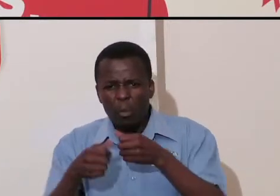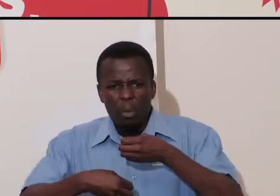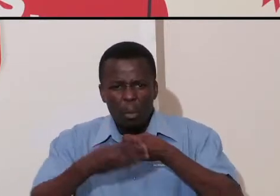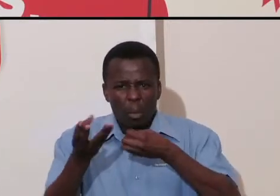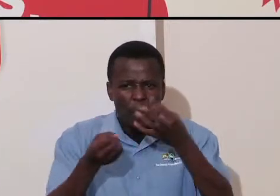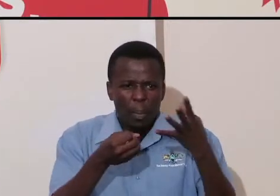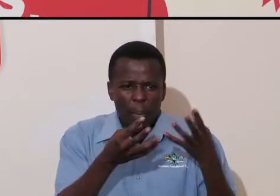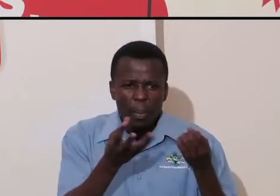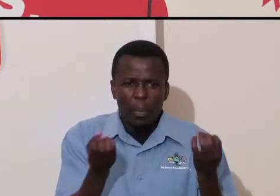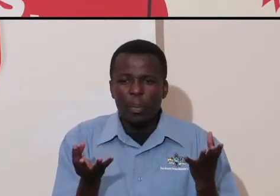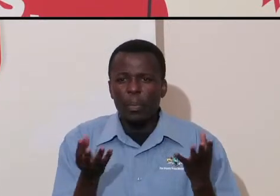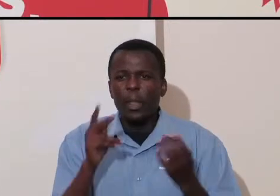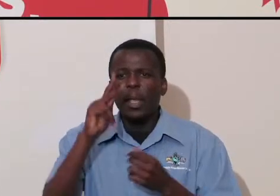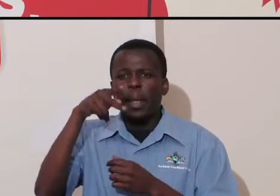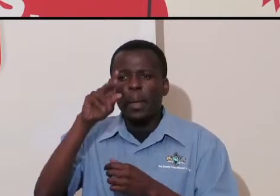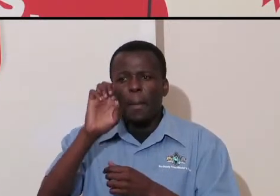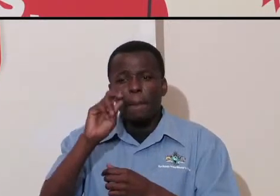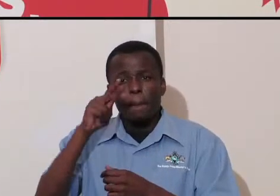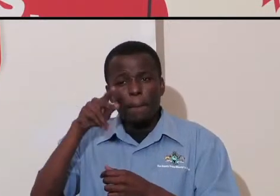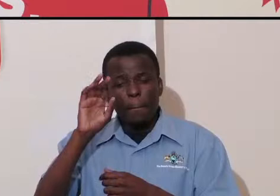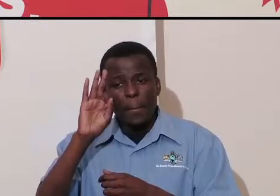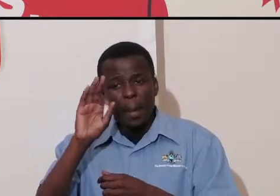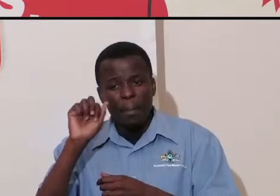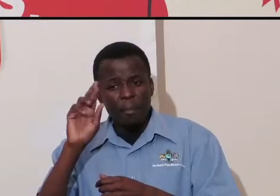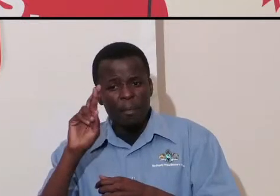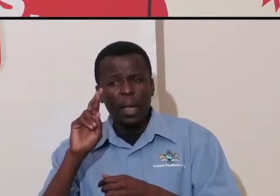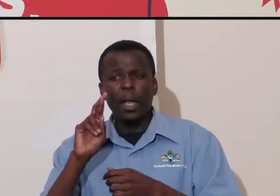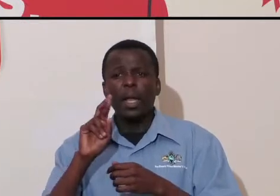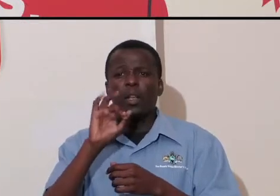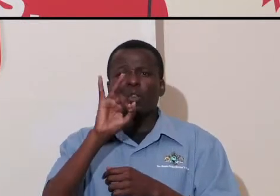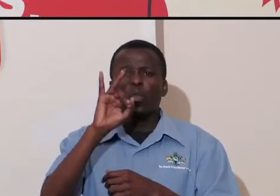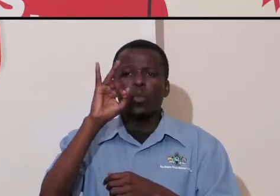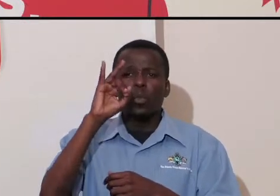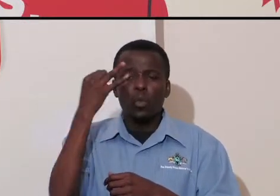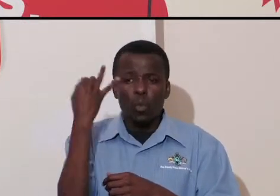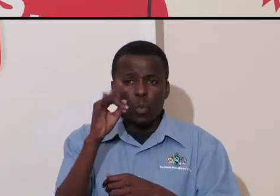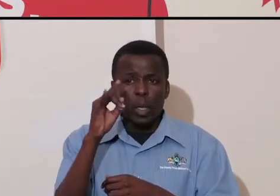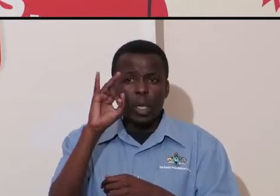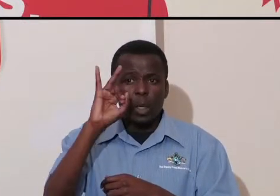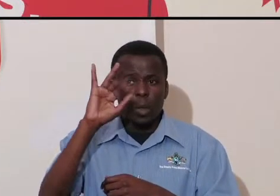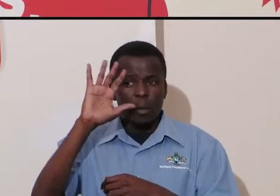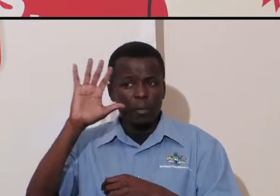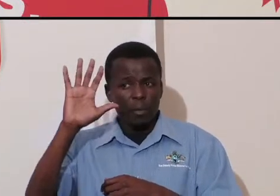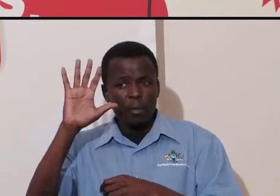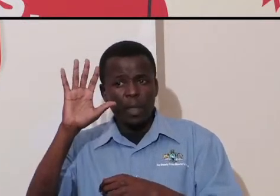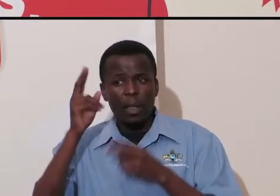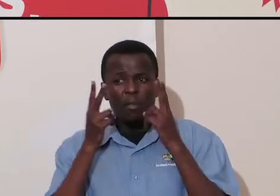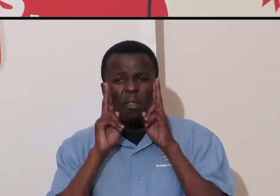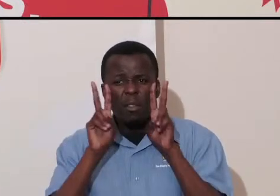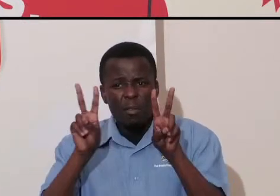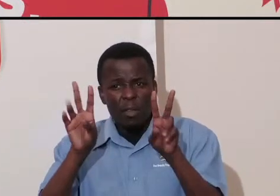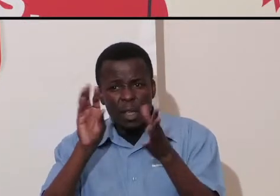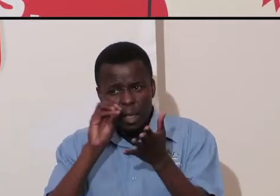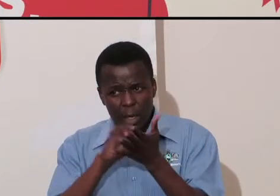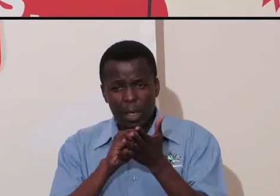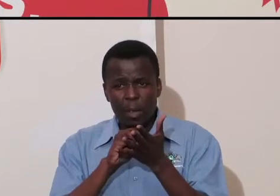The PEPFAR 2025 vision will soon be released, and I want to share with you the focus